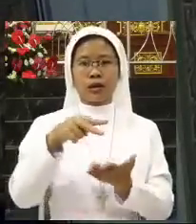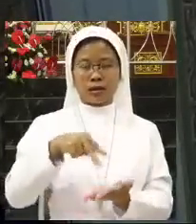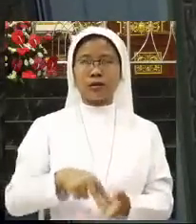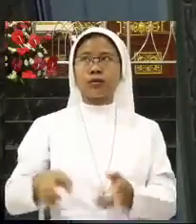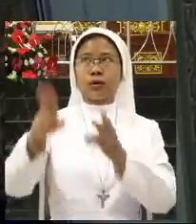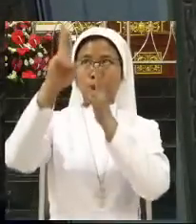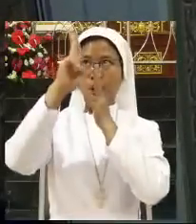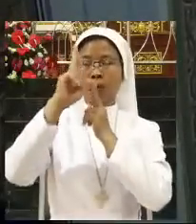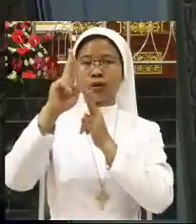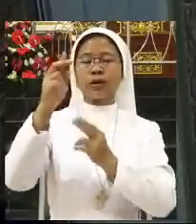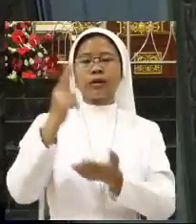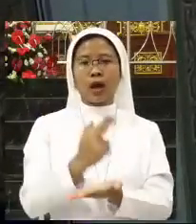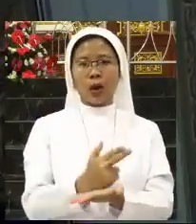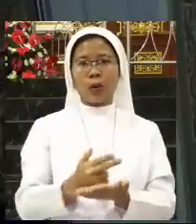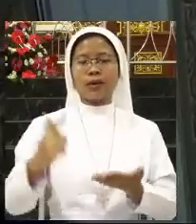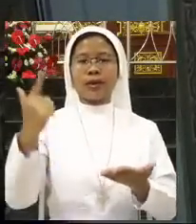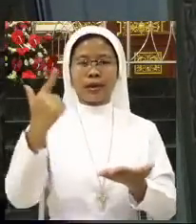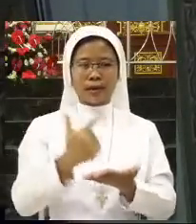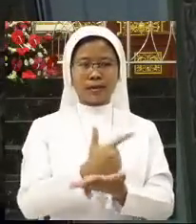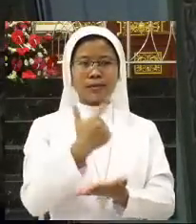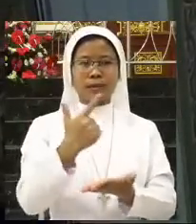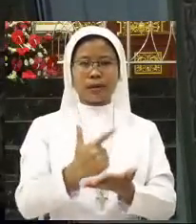Holy Gospel.